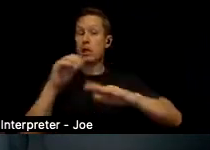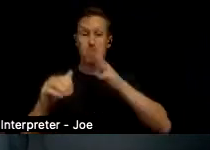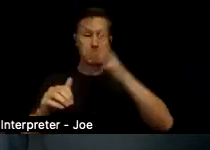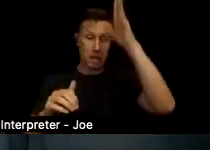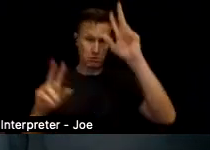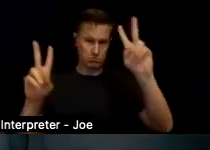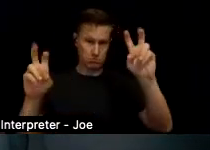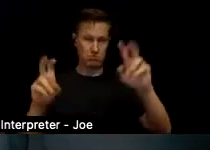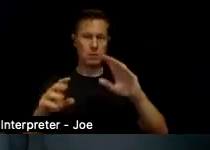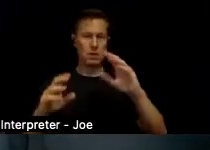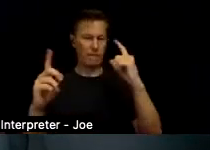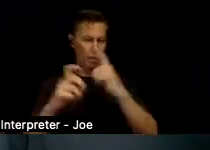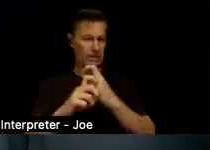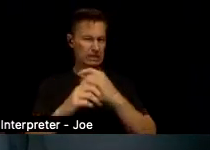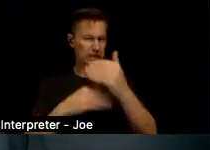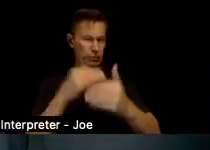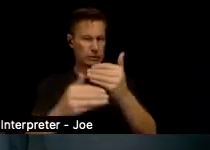these complicated sequences